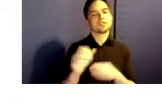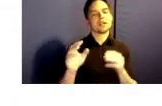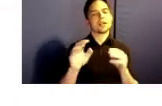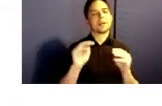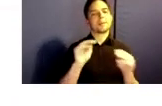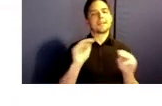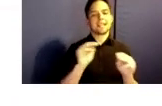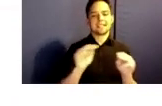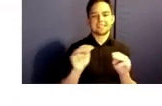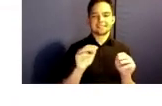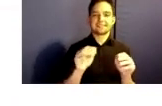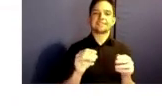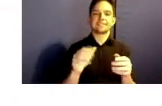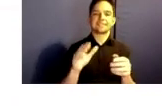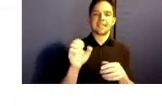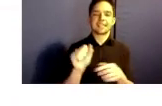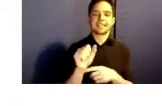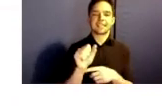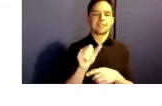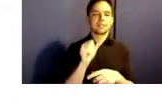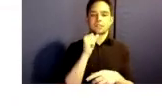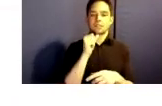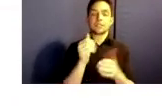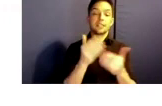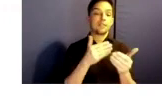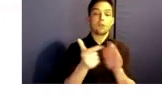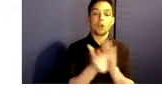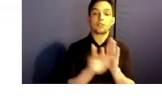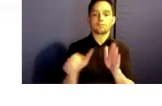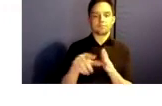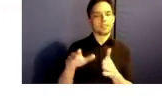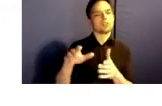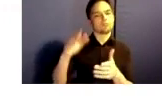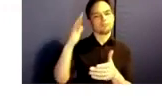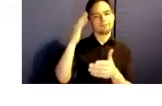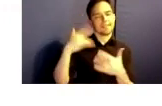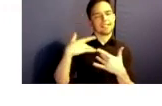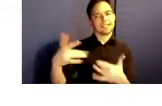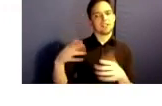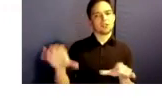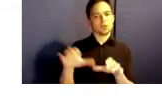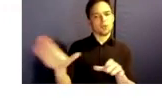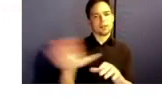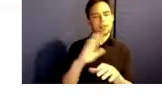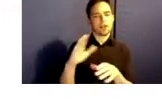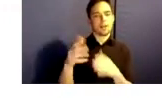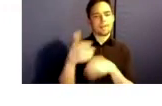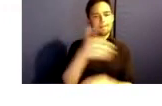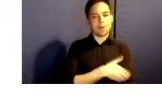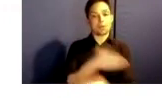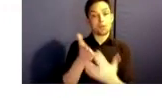there are laws, but this is what they normally do. This is where they get a lot of their powers, through